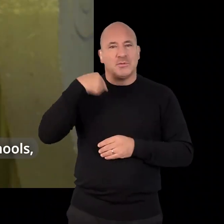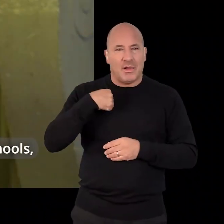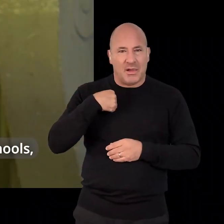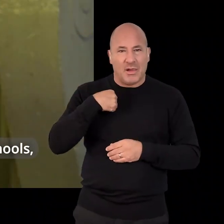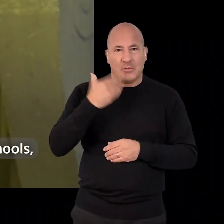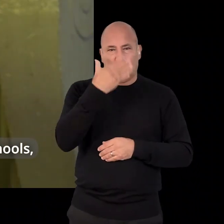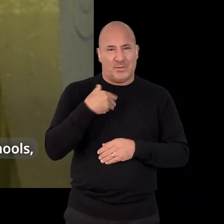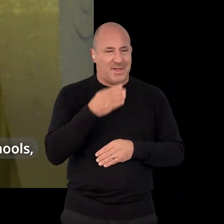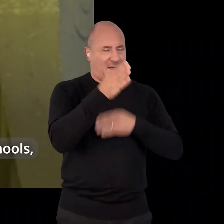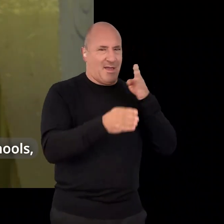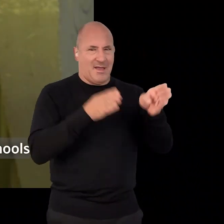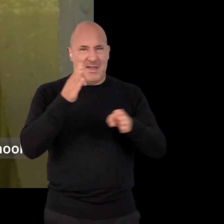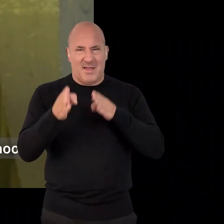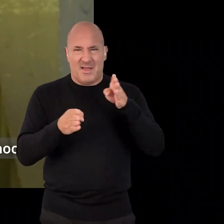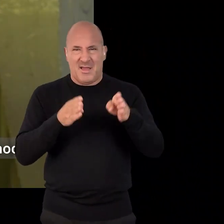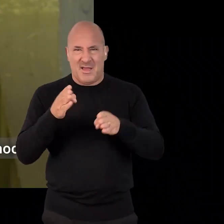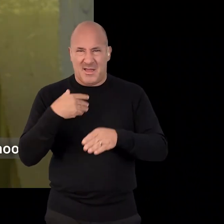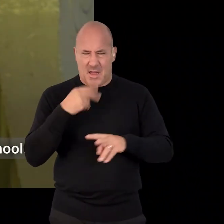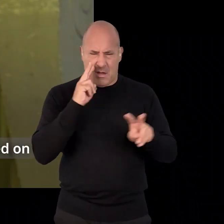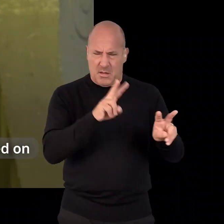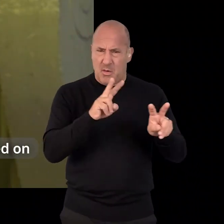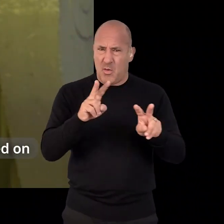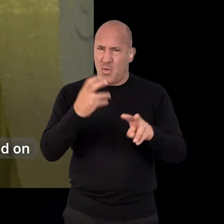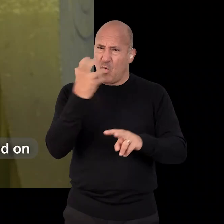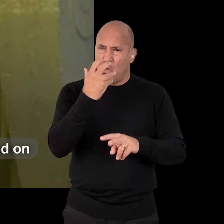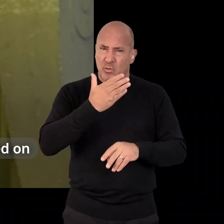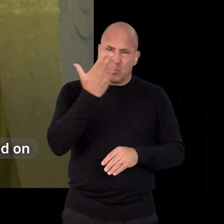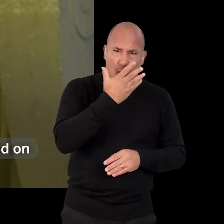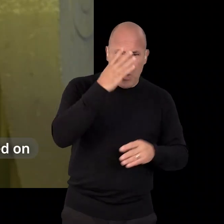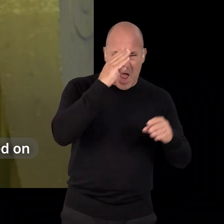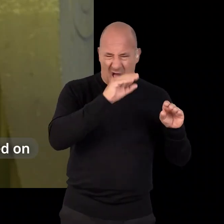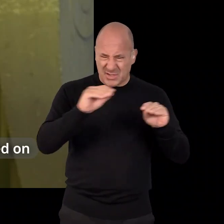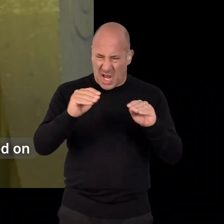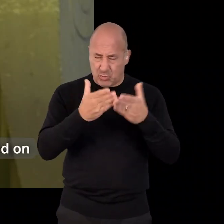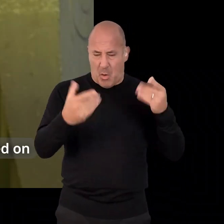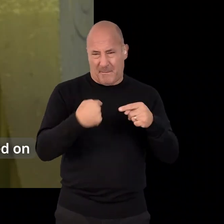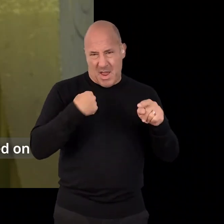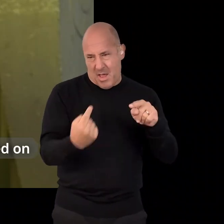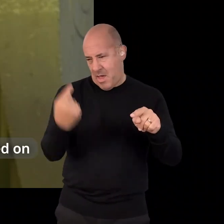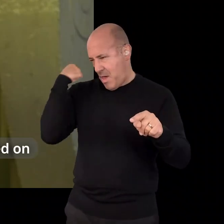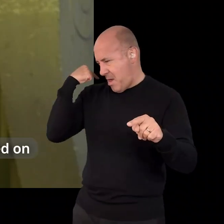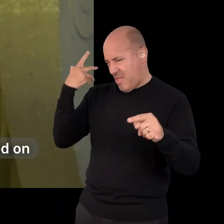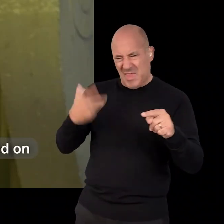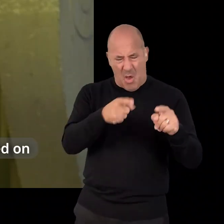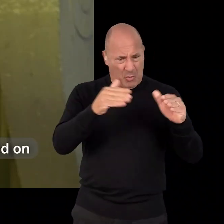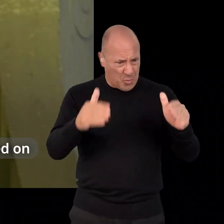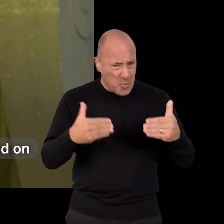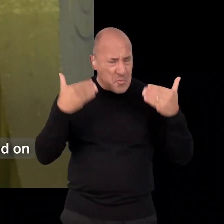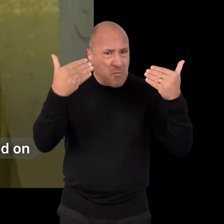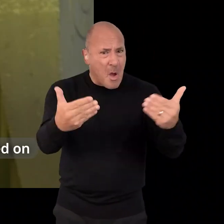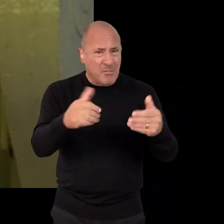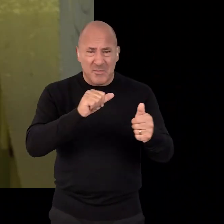a councillor and I started going into schools, I could see how much schools and education had moved